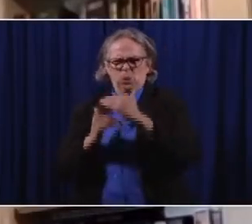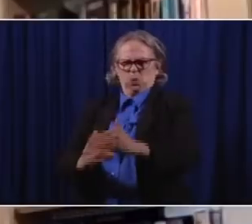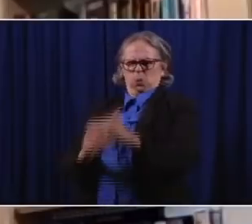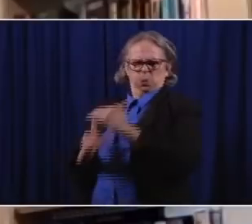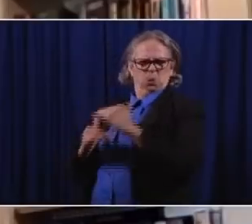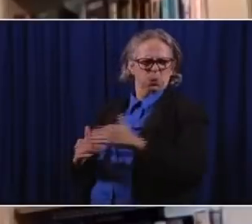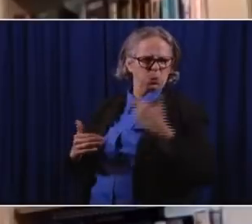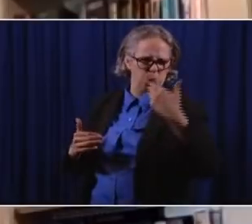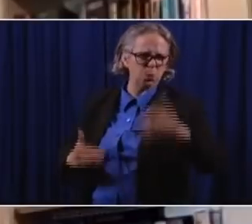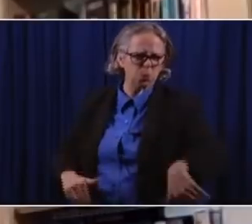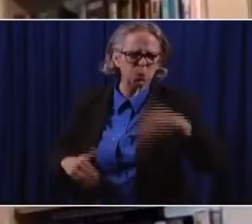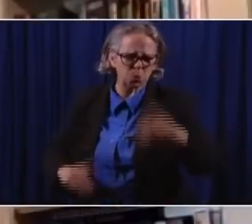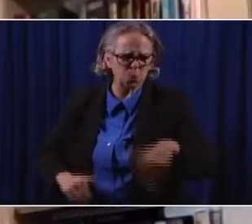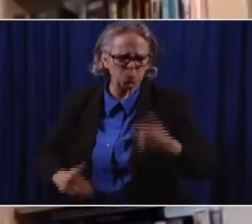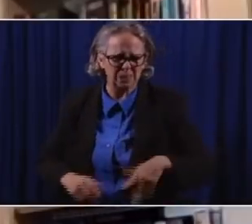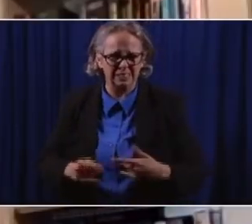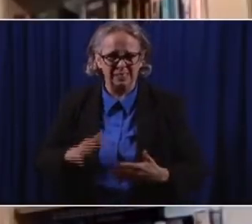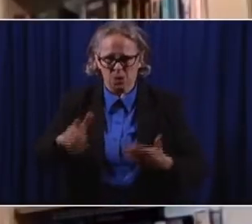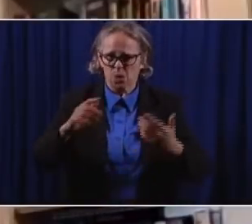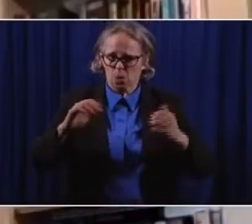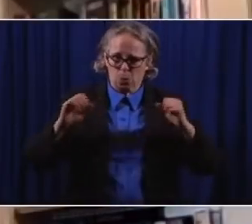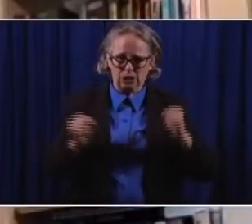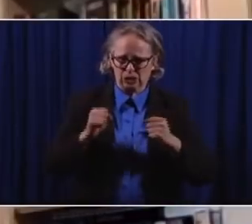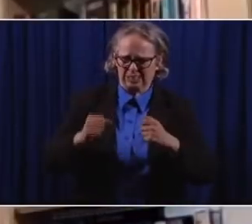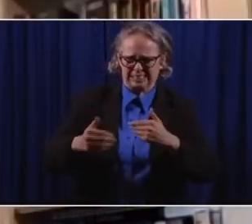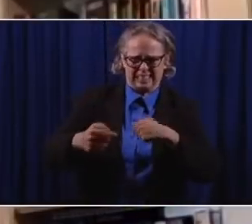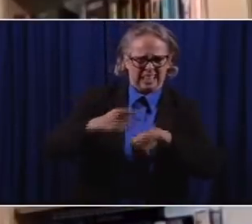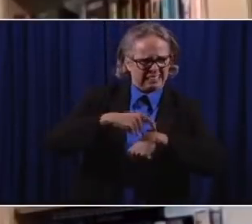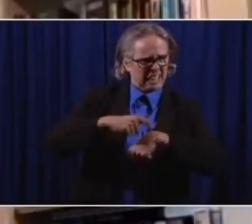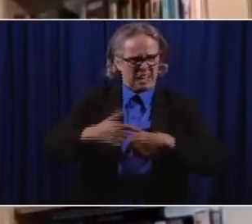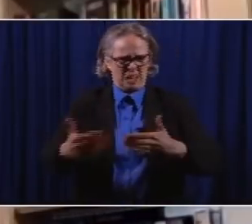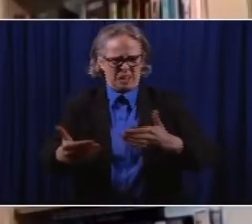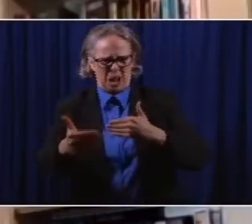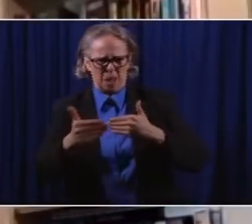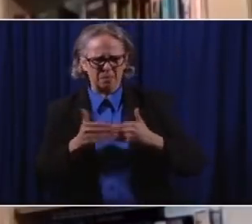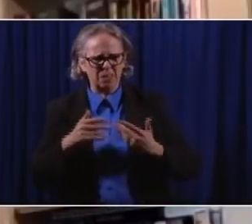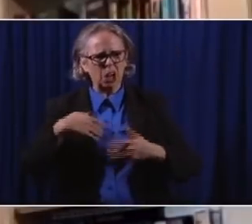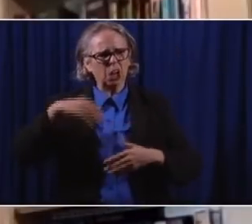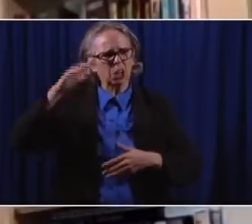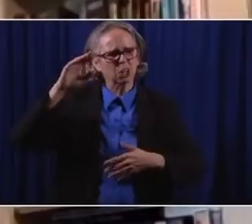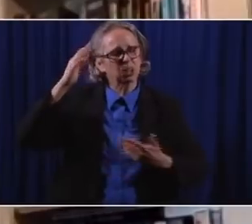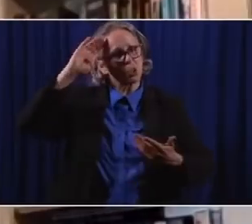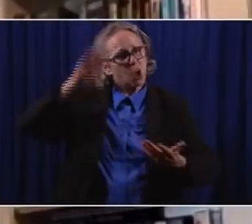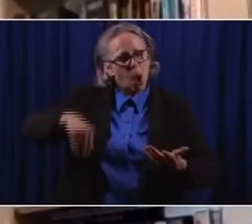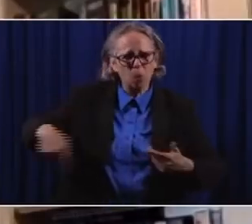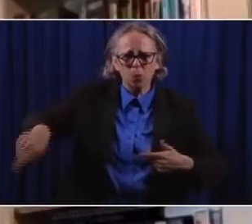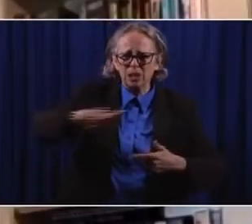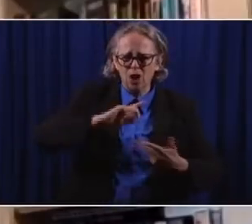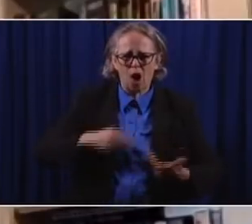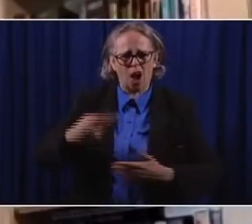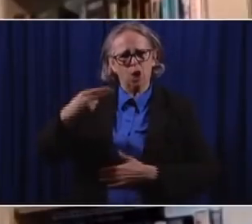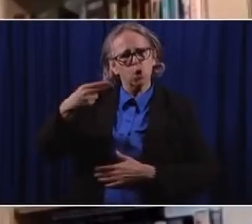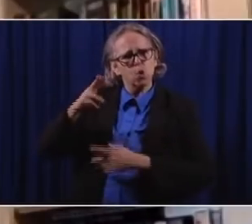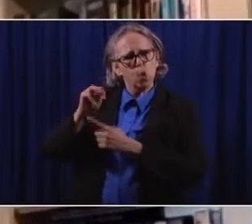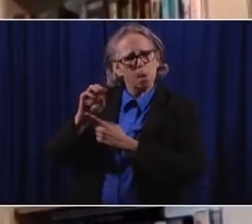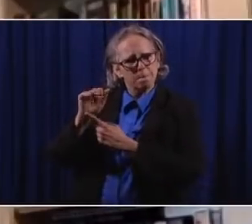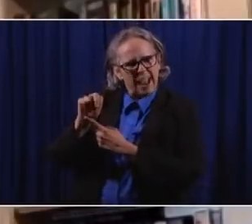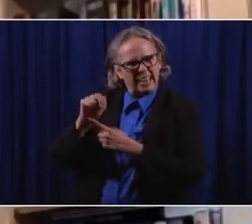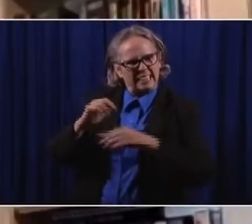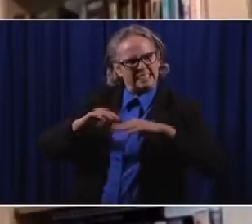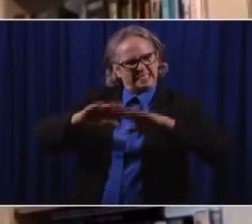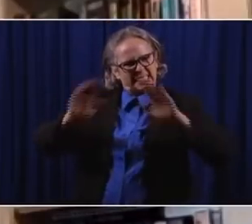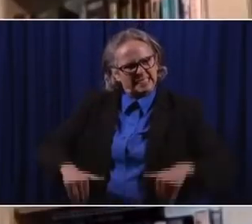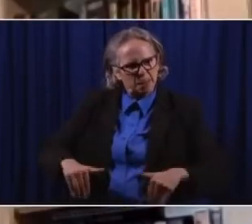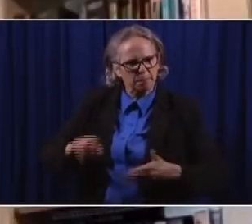been so very hard. We know this is a human, right? We are a human system, and it matters so very much to those